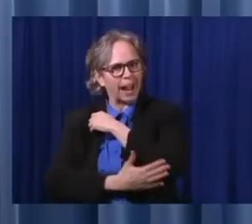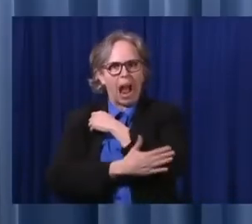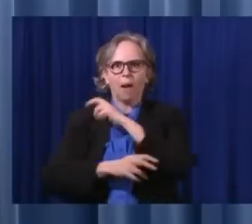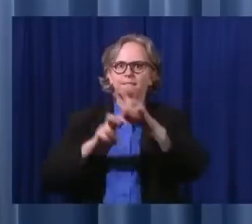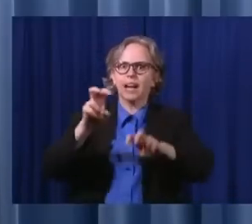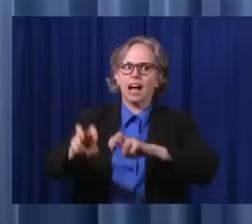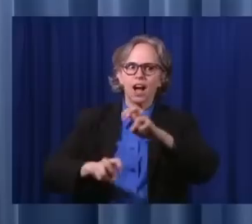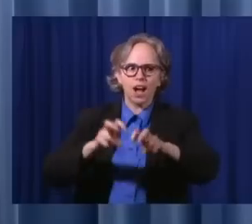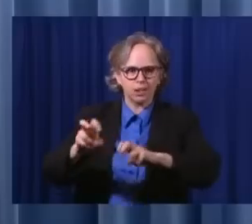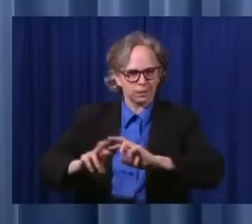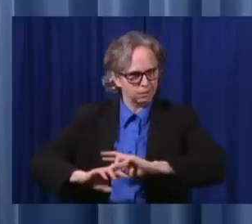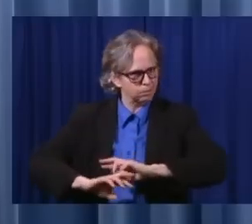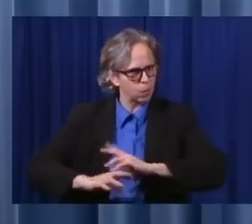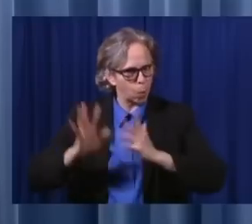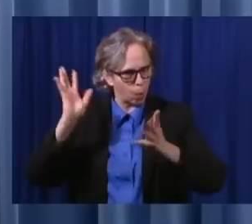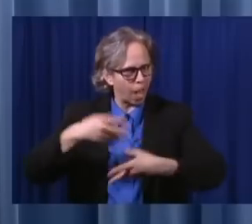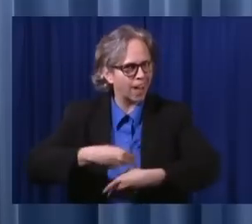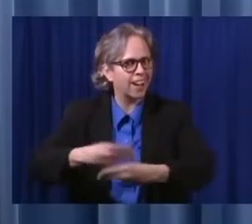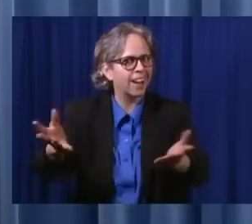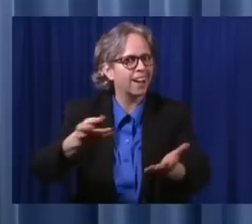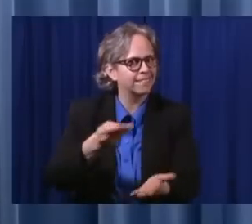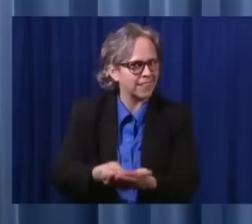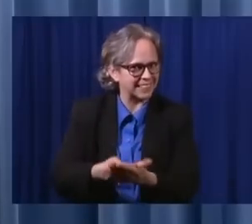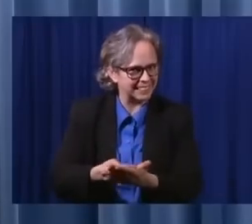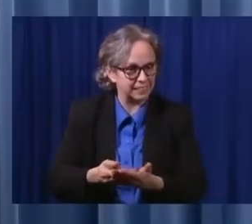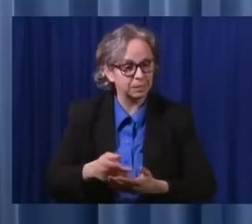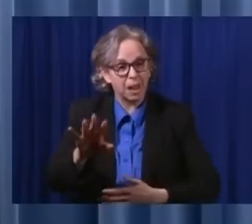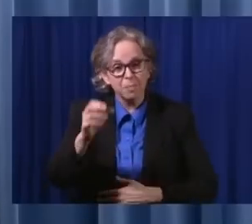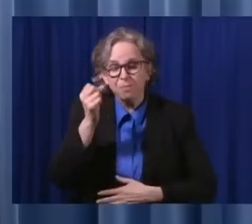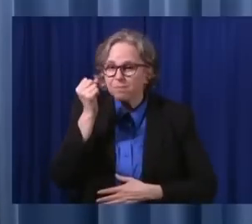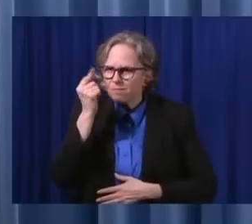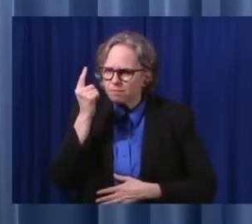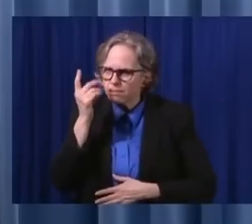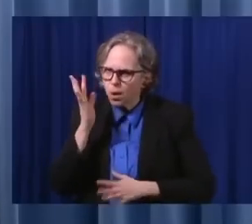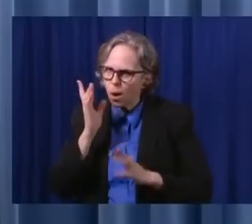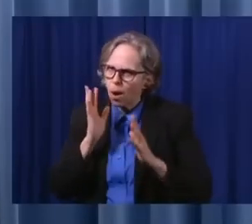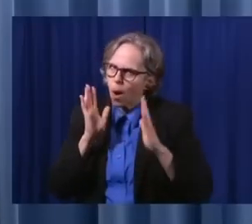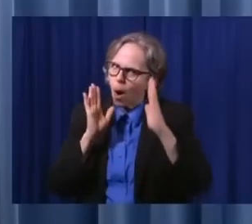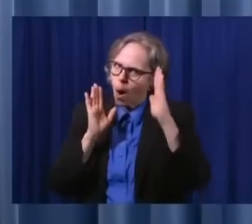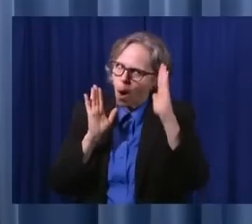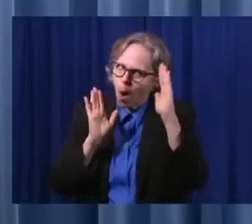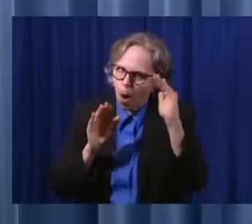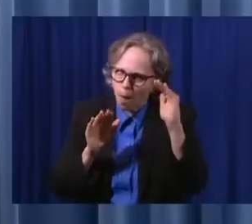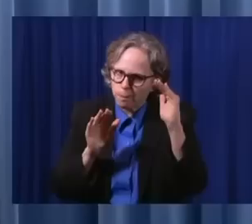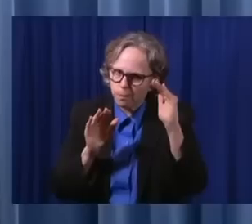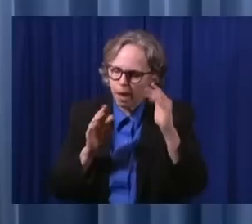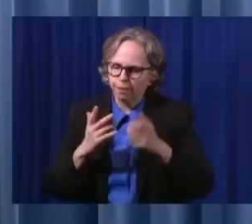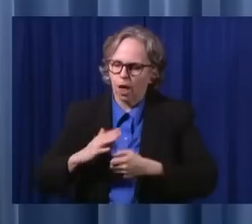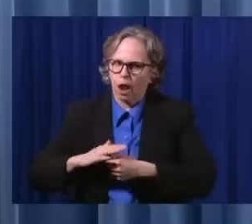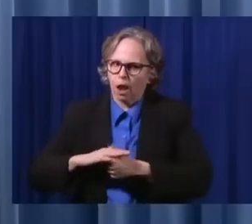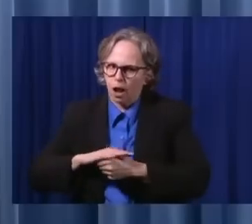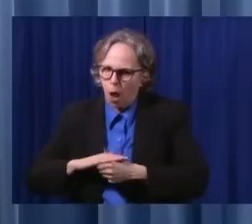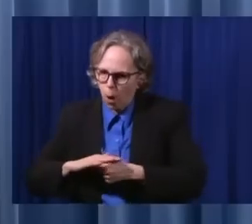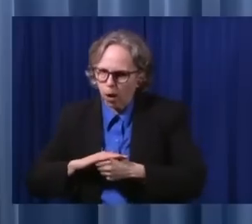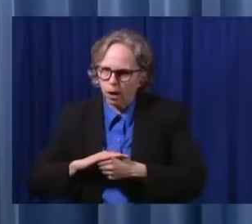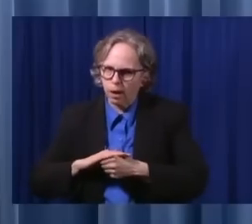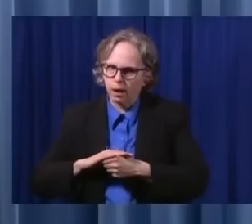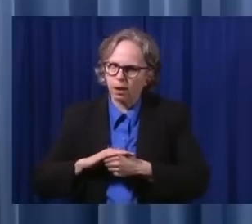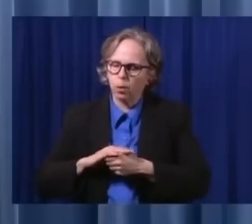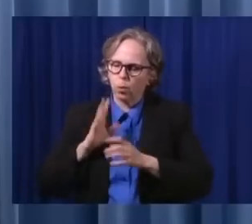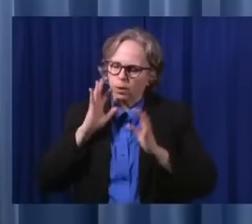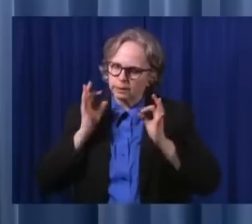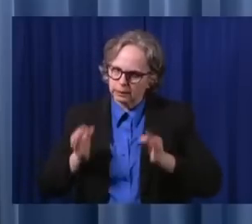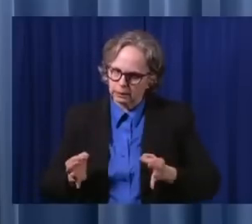very, very quickly. So we hope, and this is going to be a decision made at the local level, but we hope, and I certainly